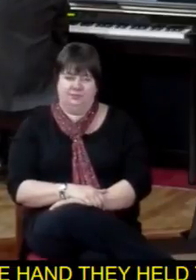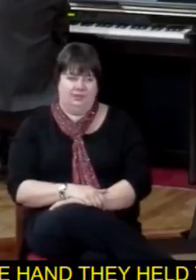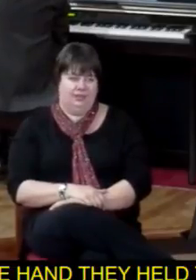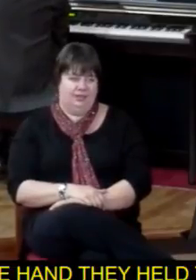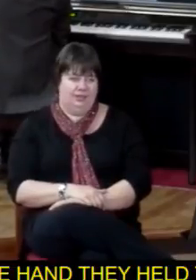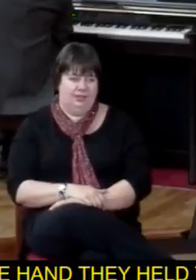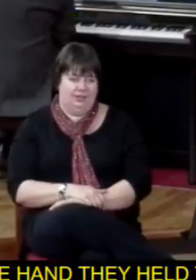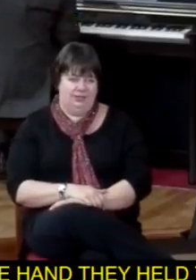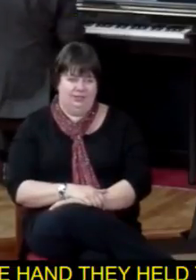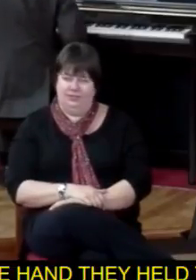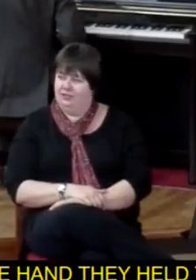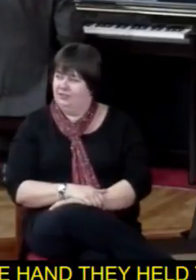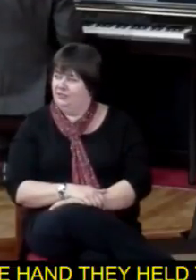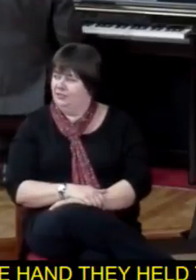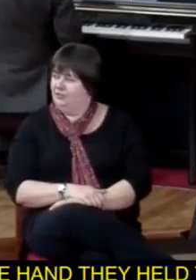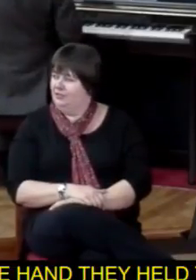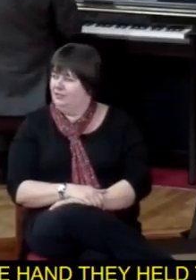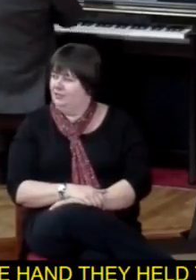done.